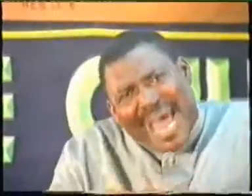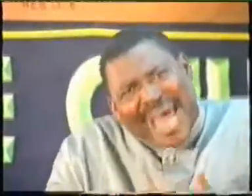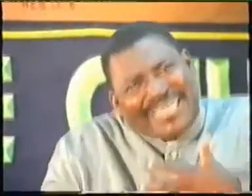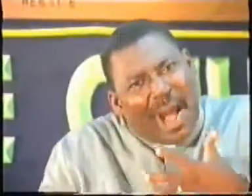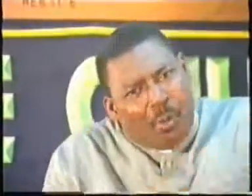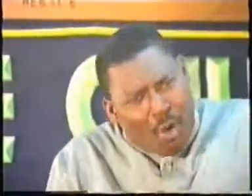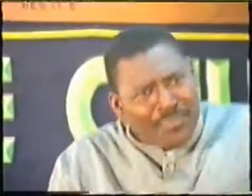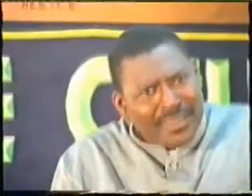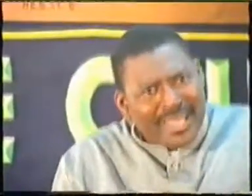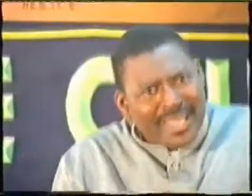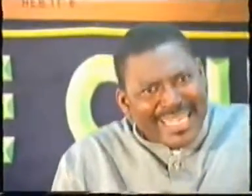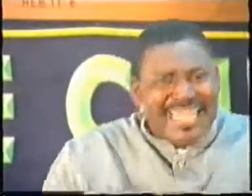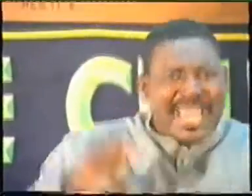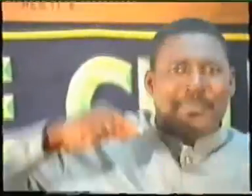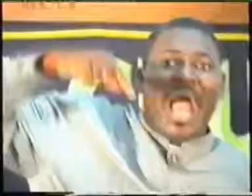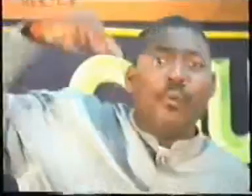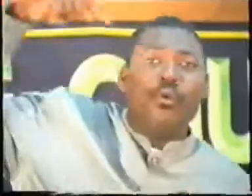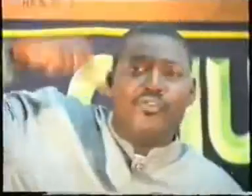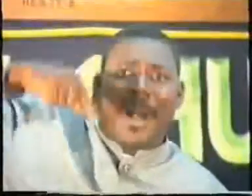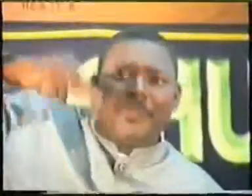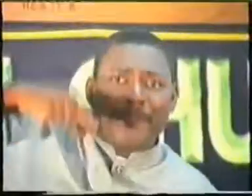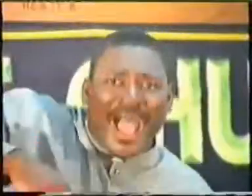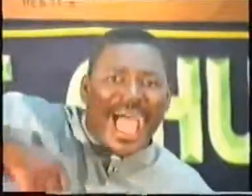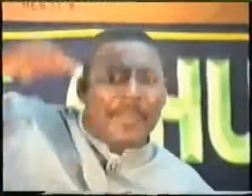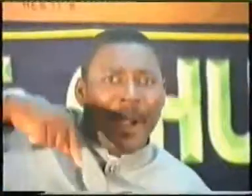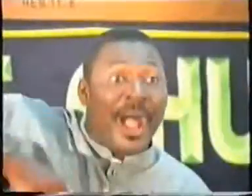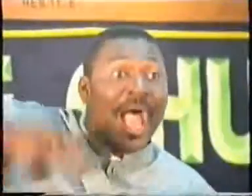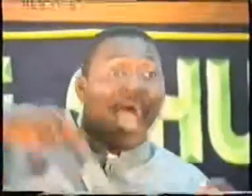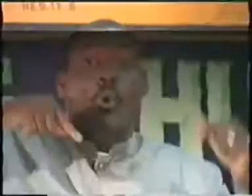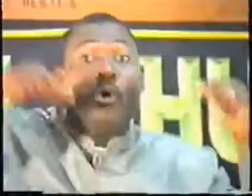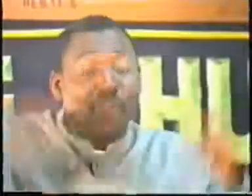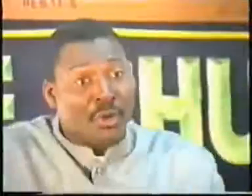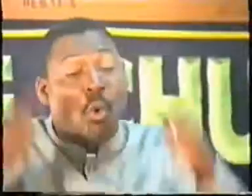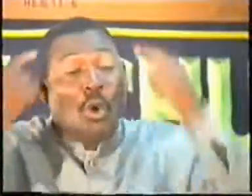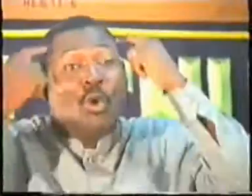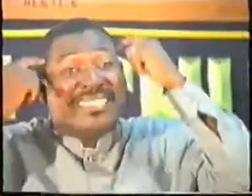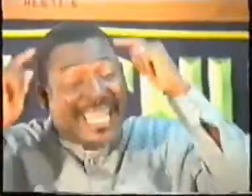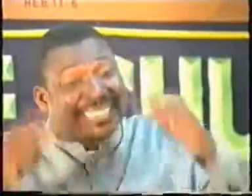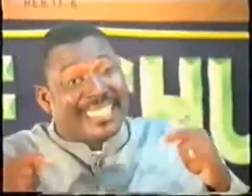di abedada wo. Say di abe ya wunyuma papa, adi papa a wo